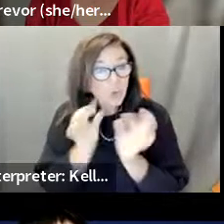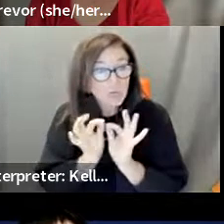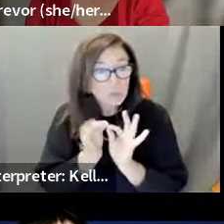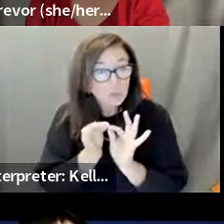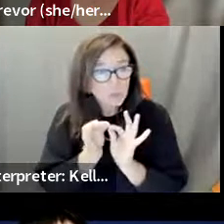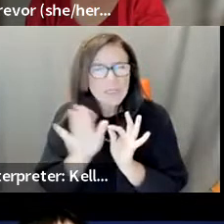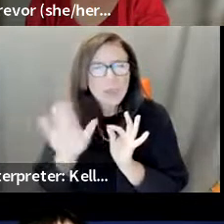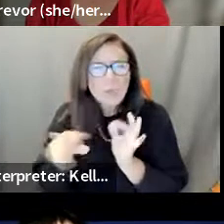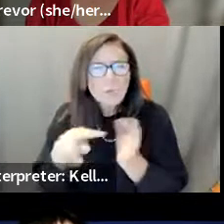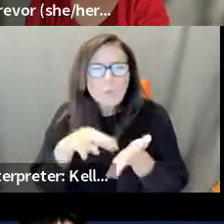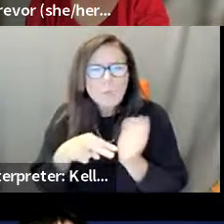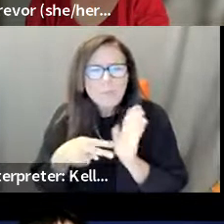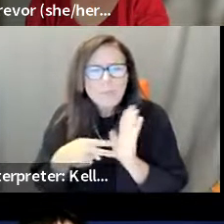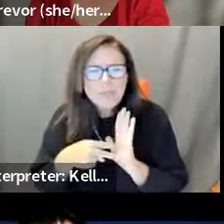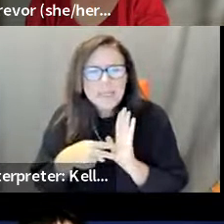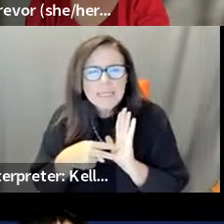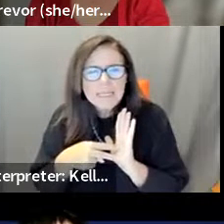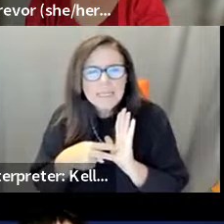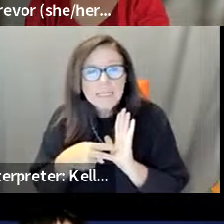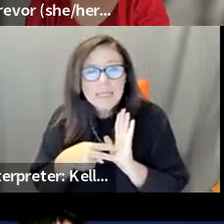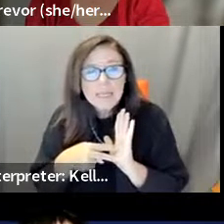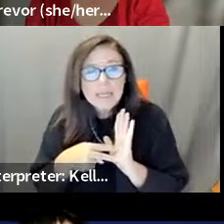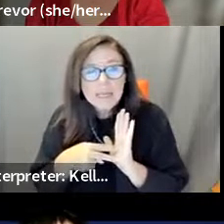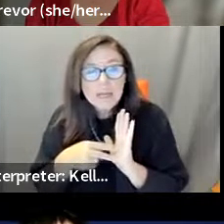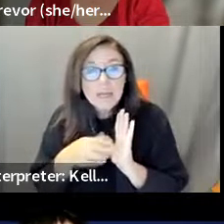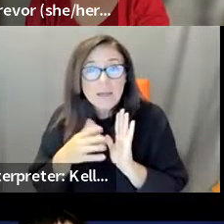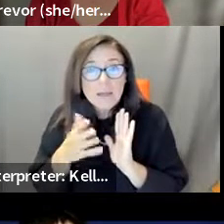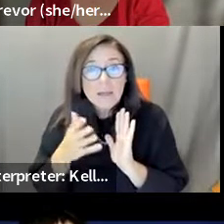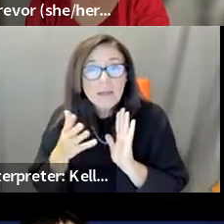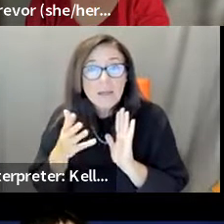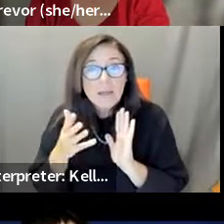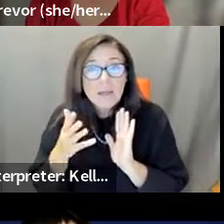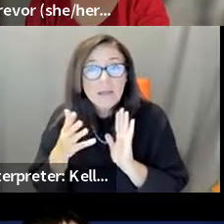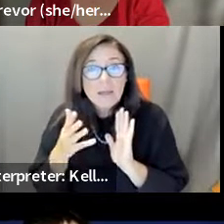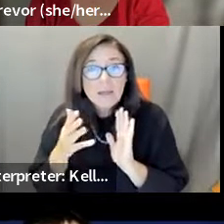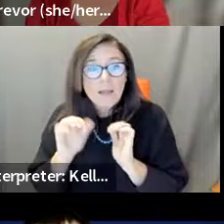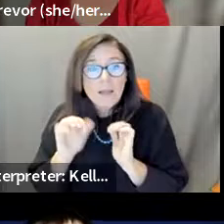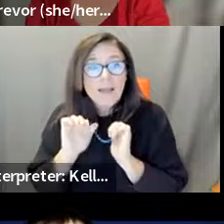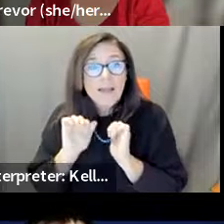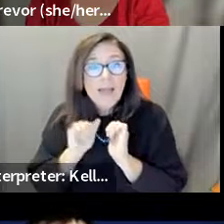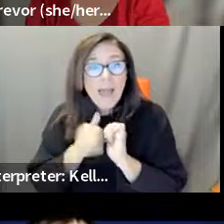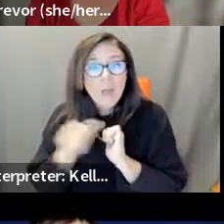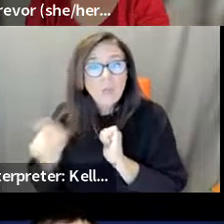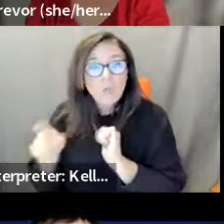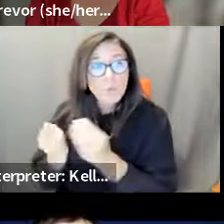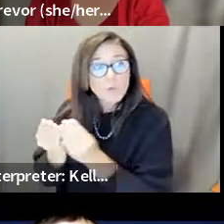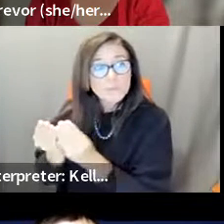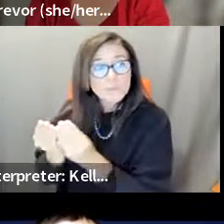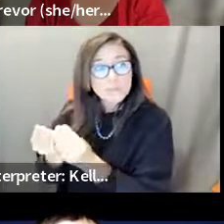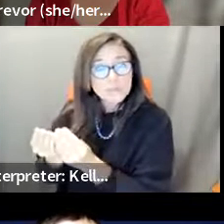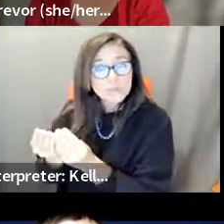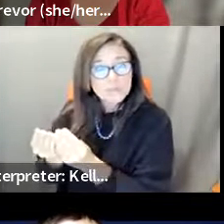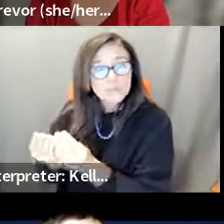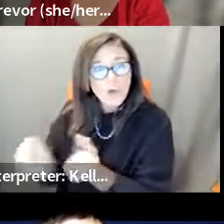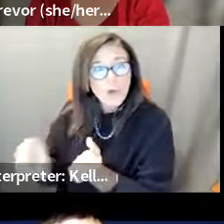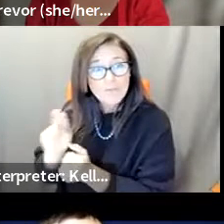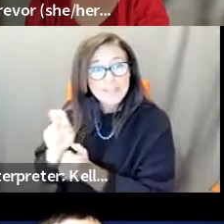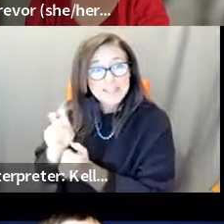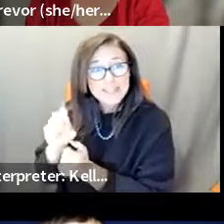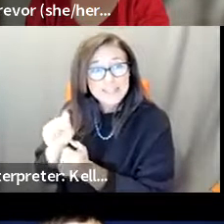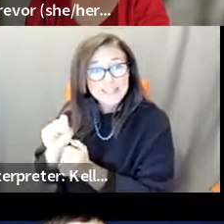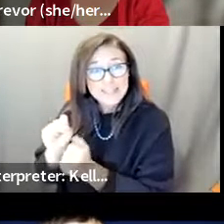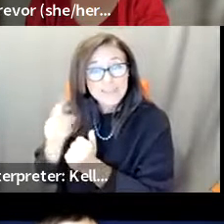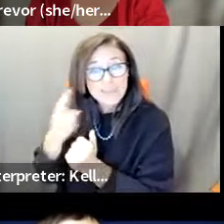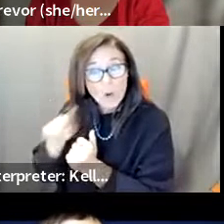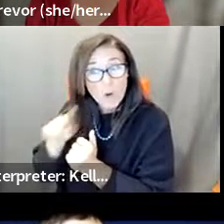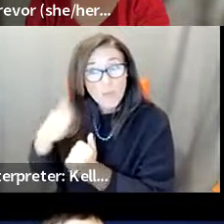that topic with like other hearing audience members who are in attendance, or approach it with who? That's